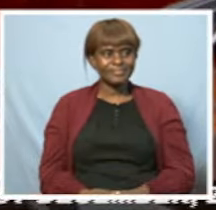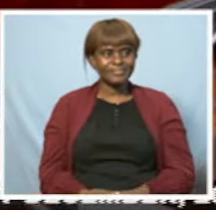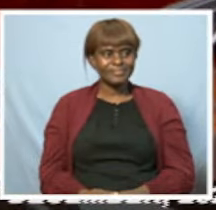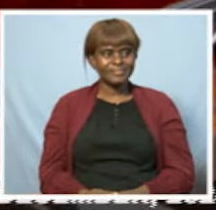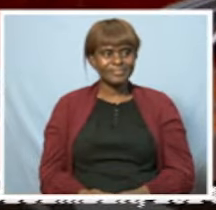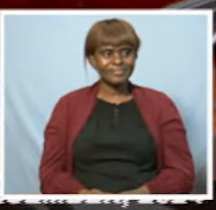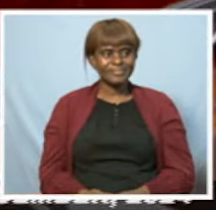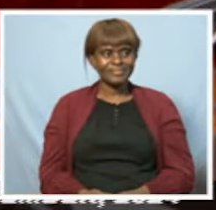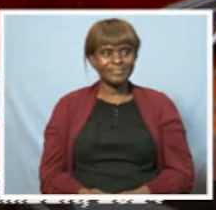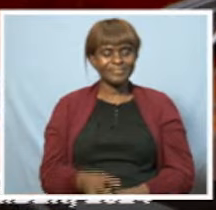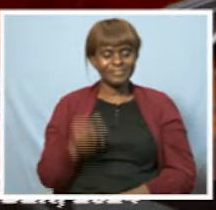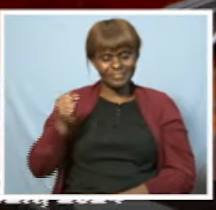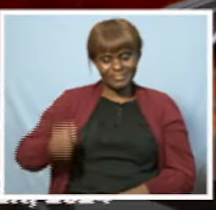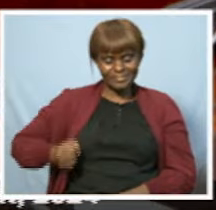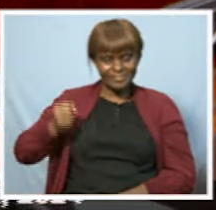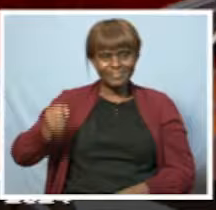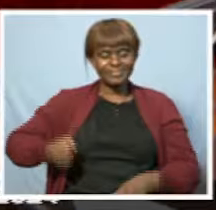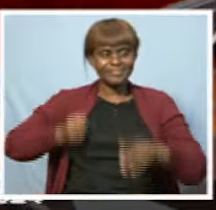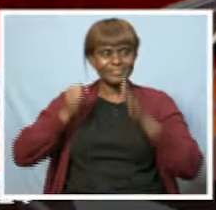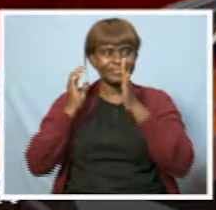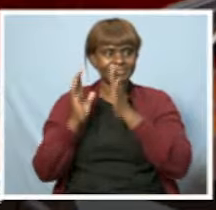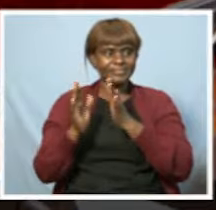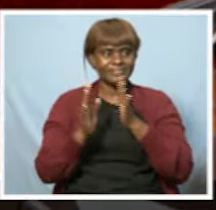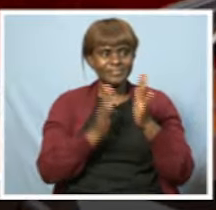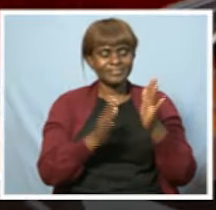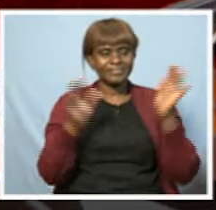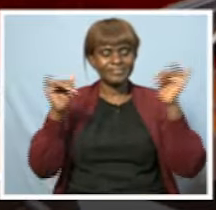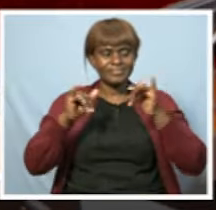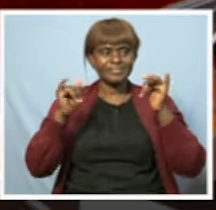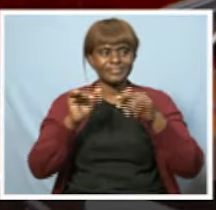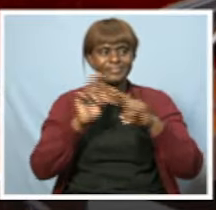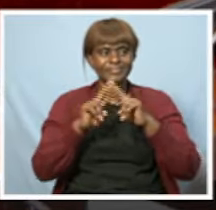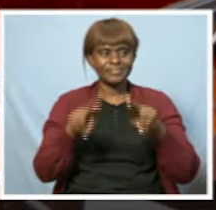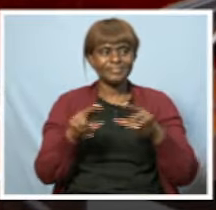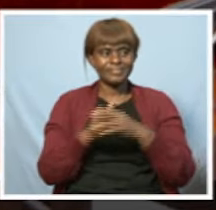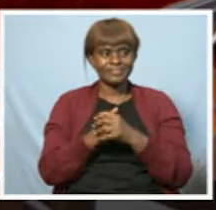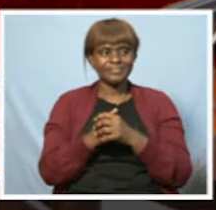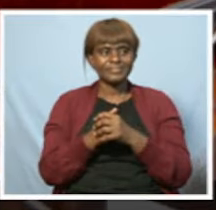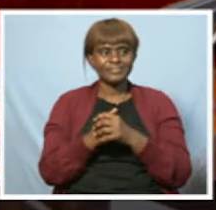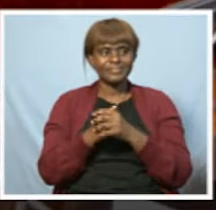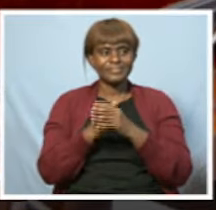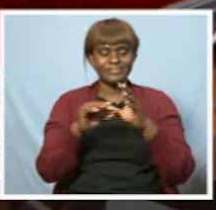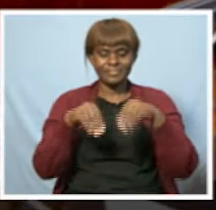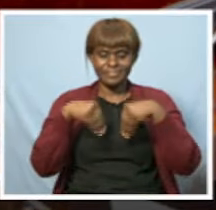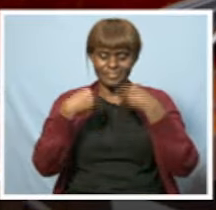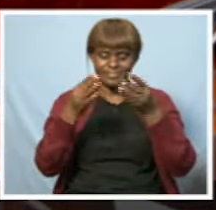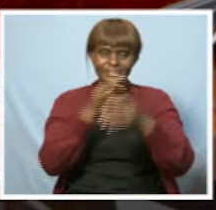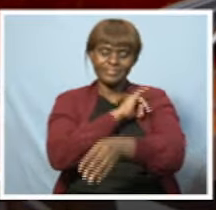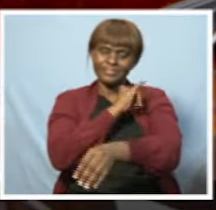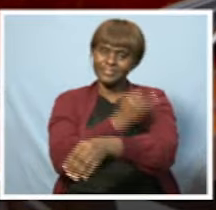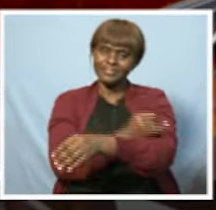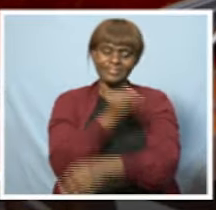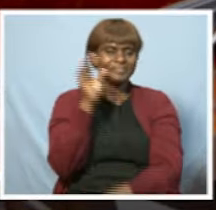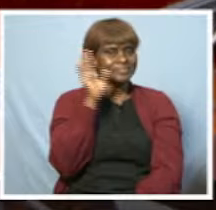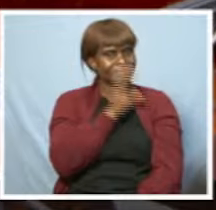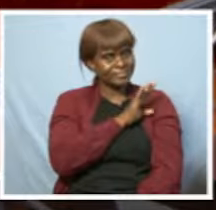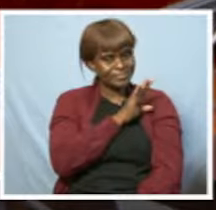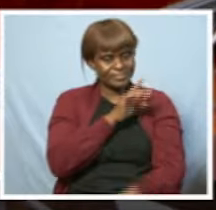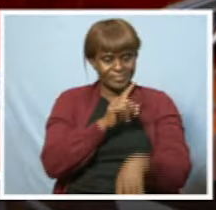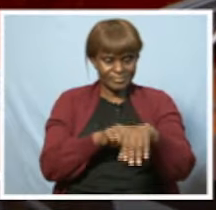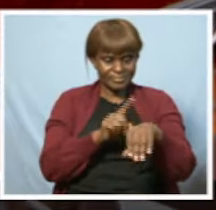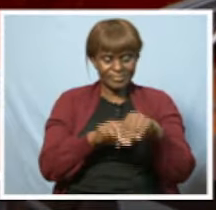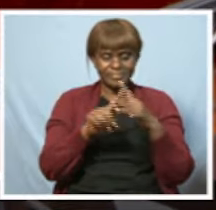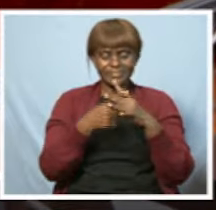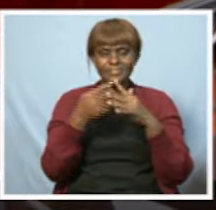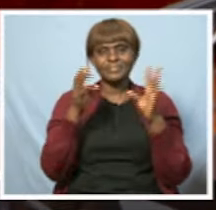You know, is it the Chief Planner? Yes, yeah. Yes, we gave you immunity at the beginning